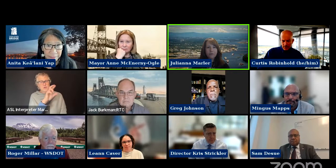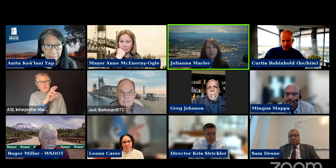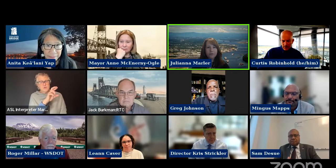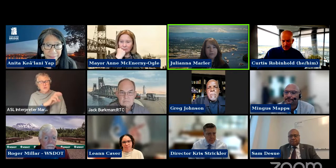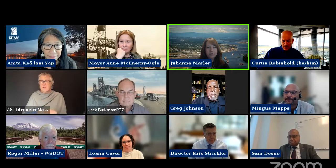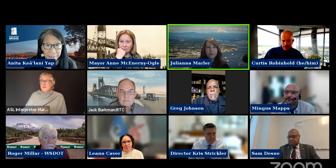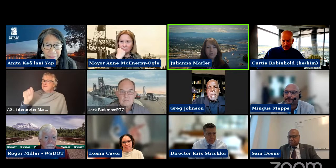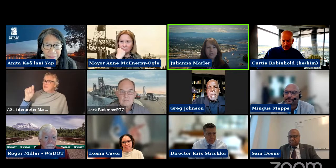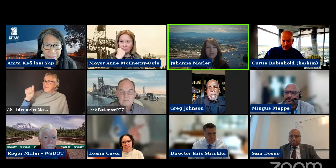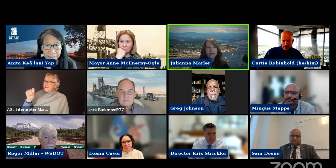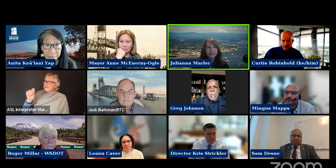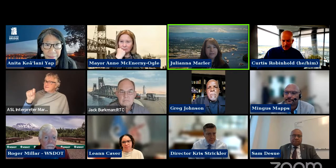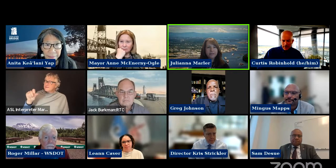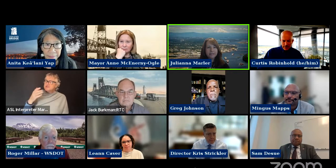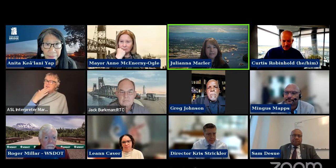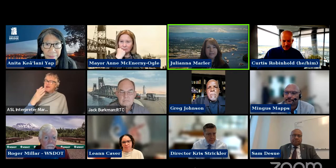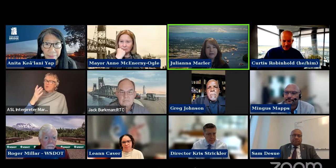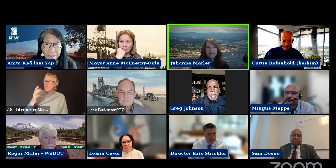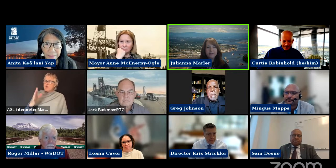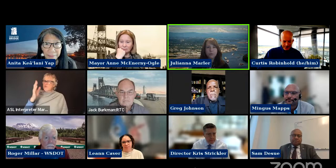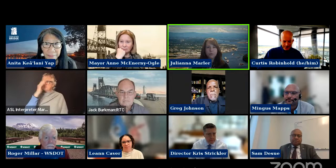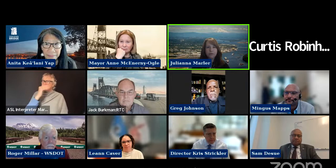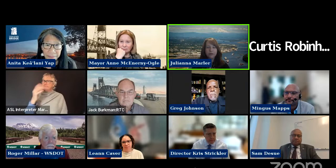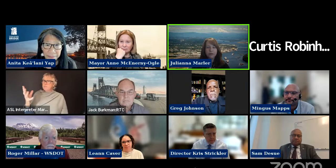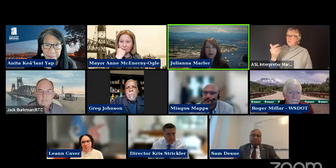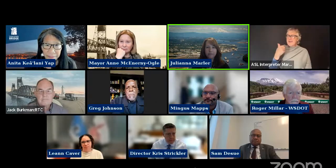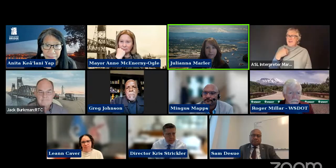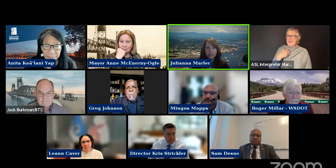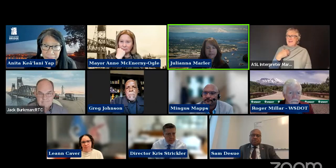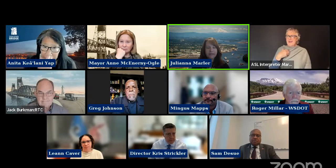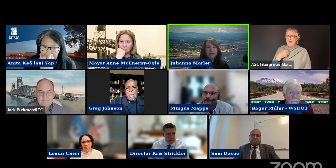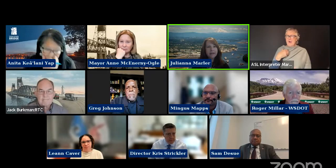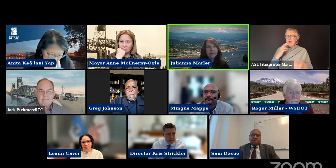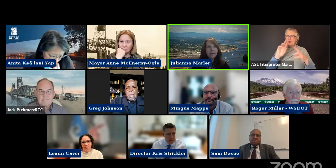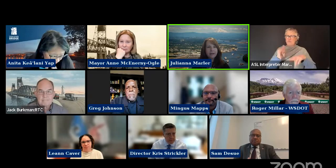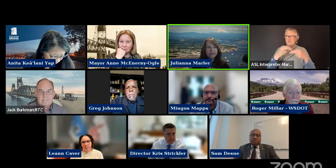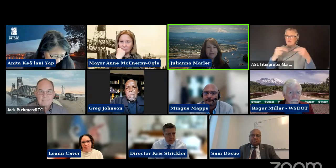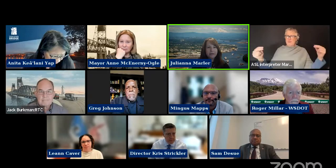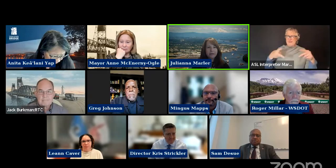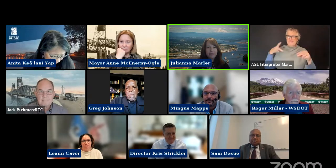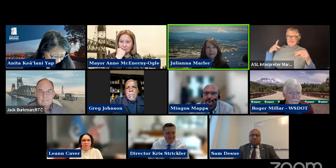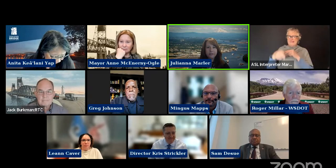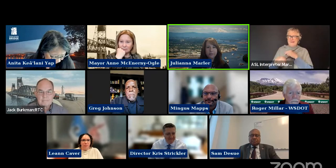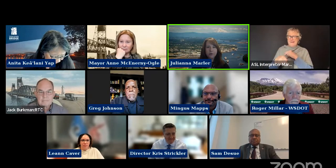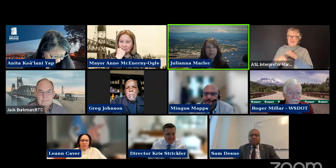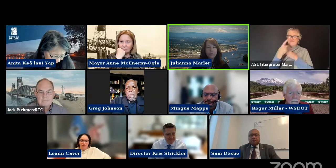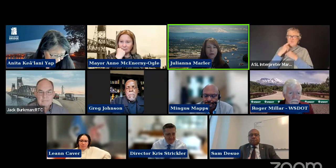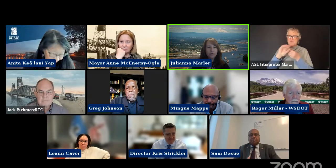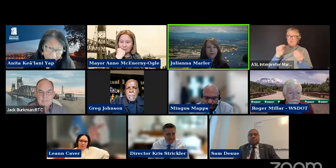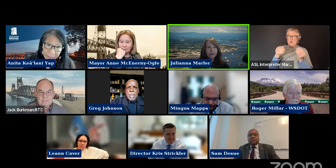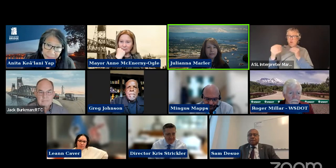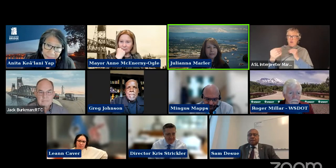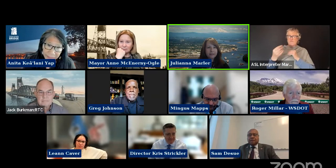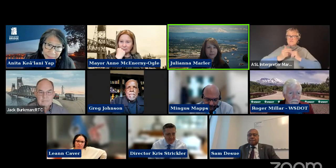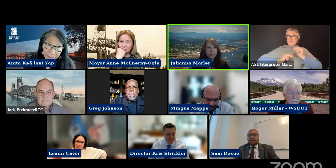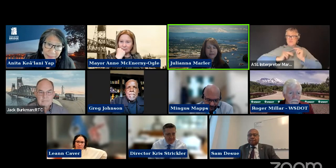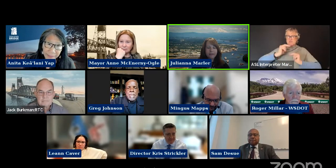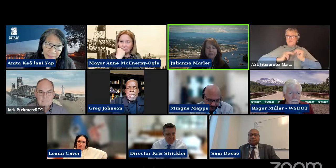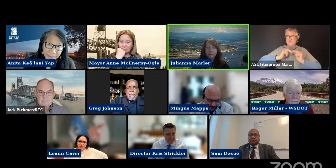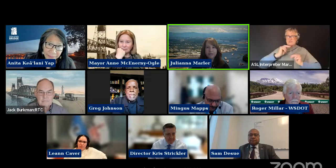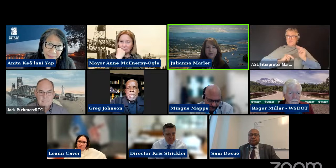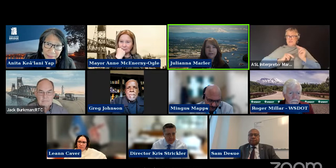cutting for the new 366,000 square foot office building down at the Terminal 1 waterfront